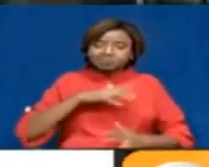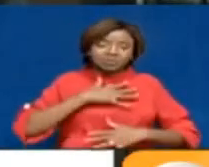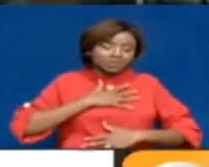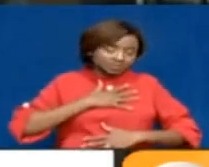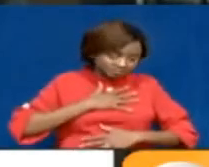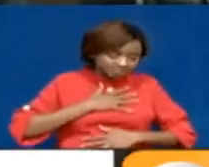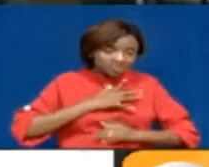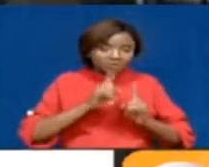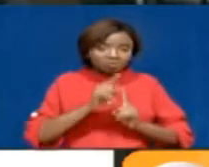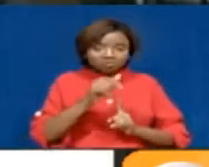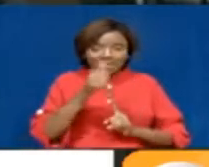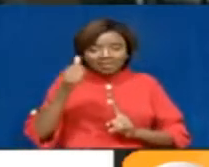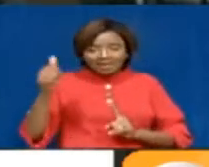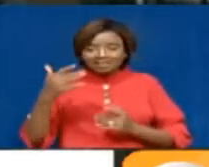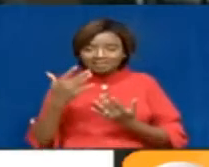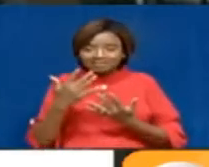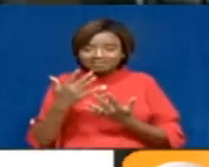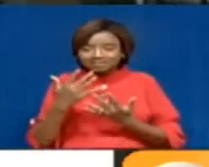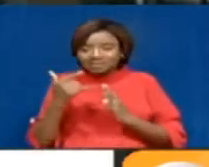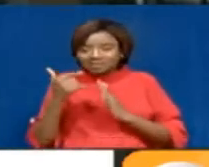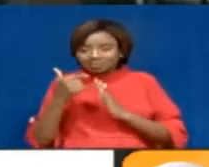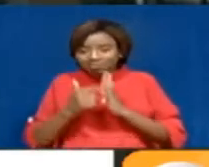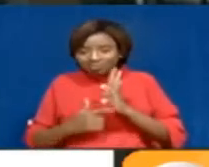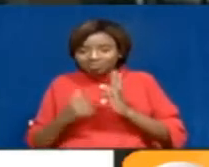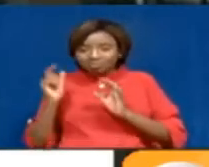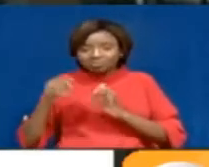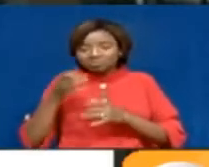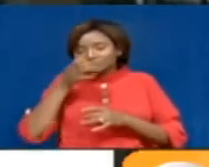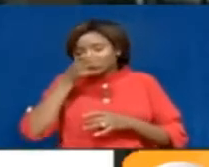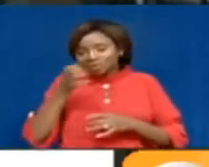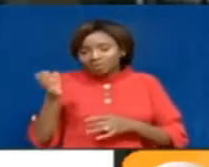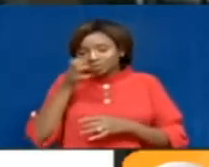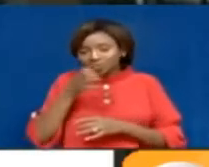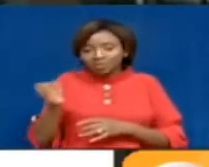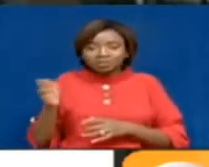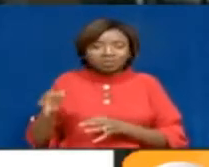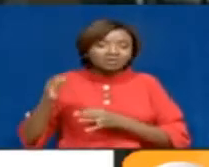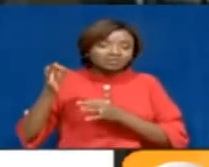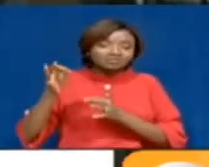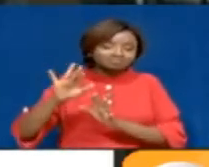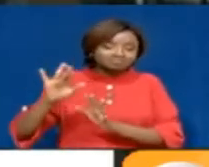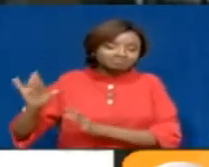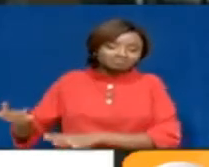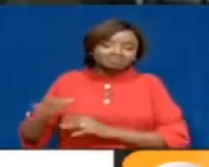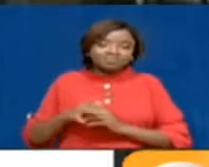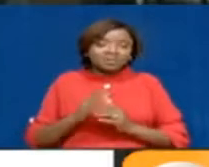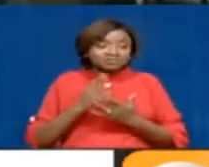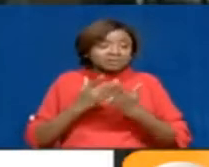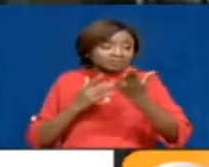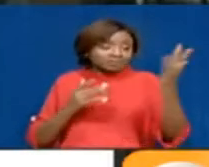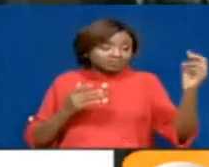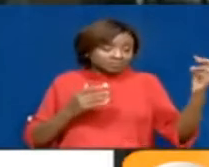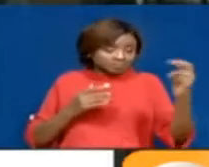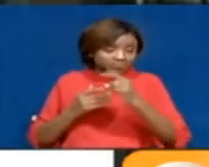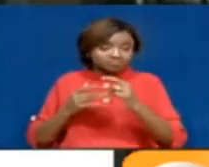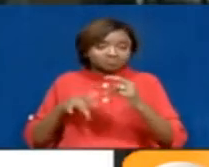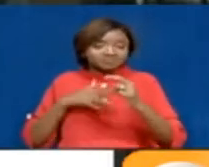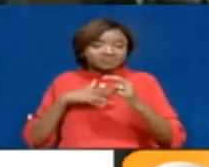forego certain things that surely maybe some people would feel were amiss.